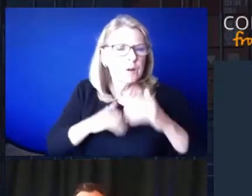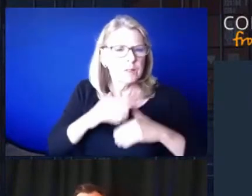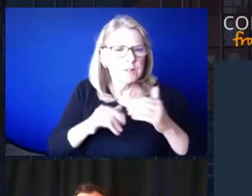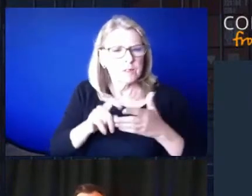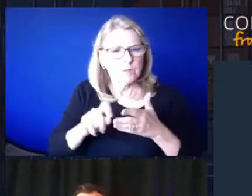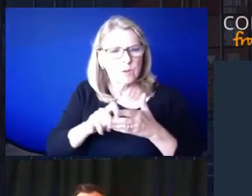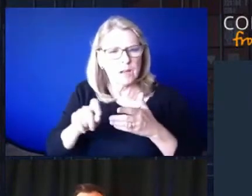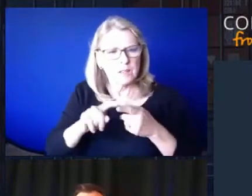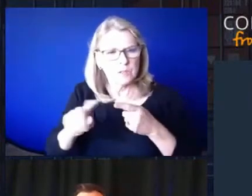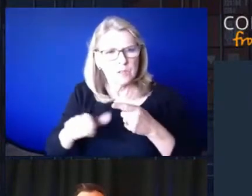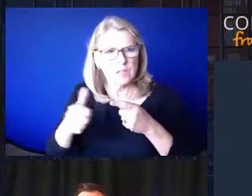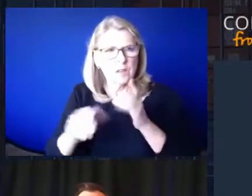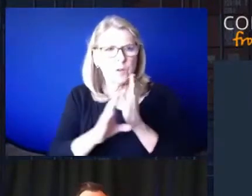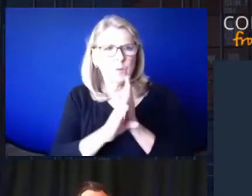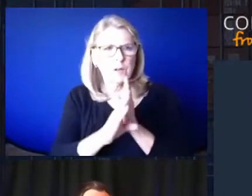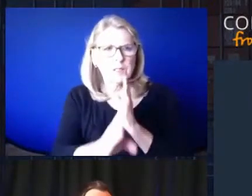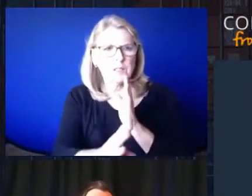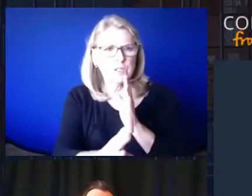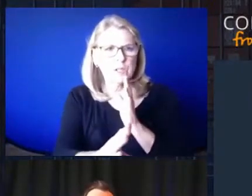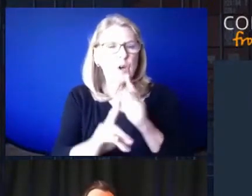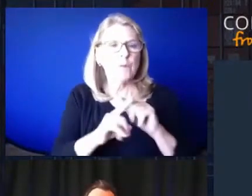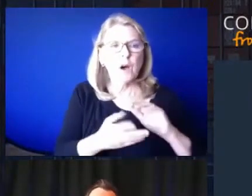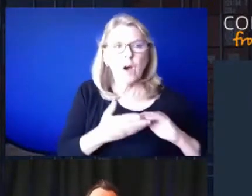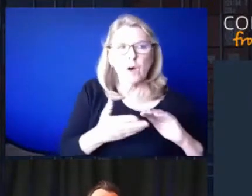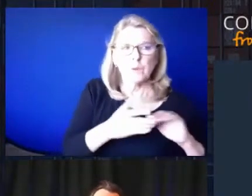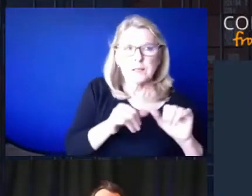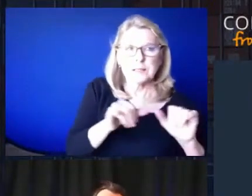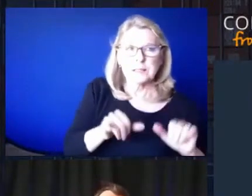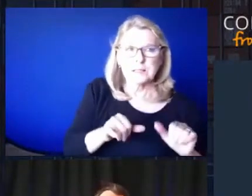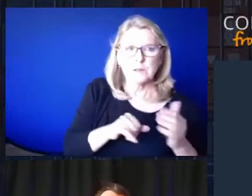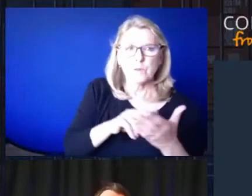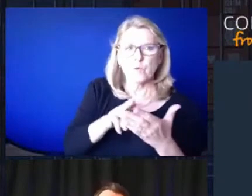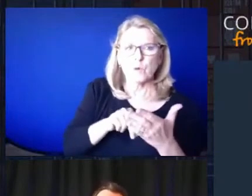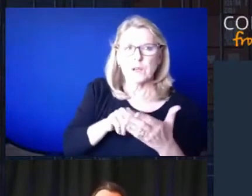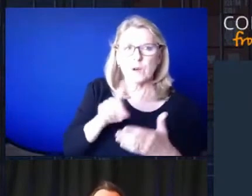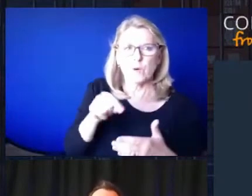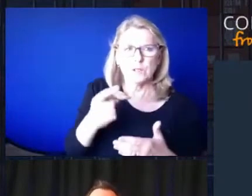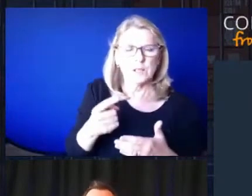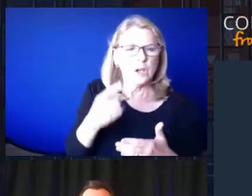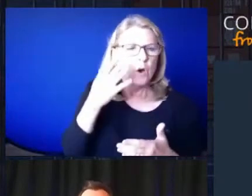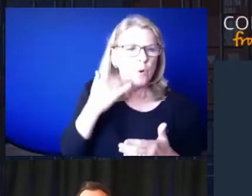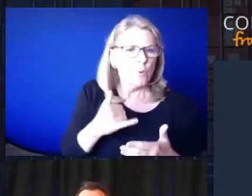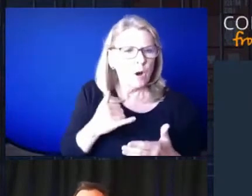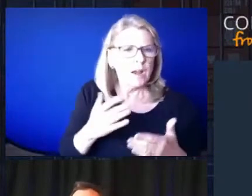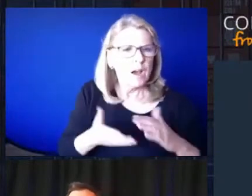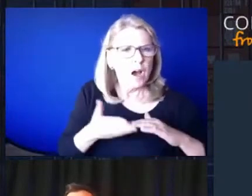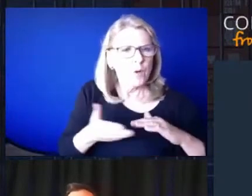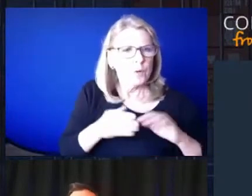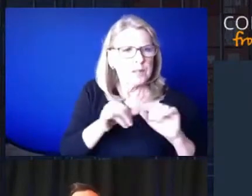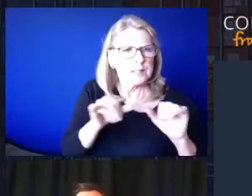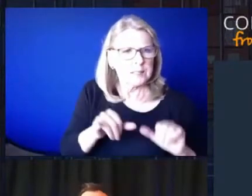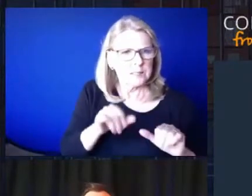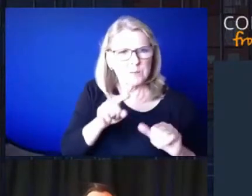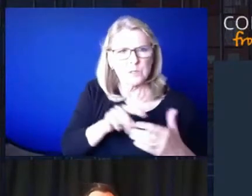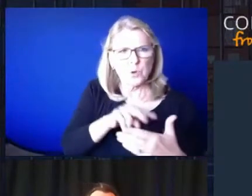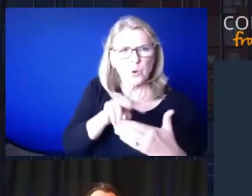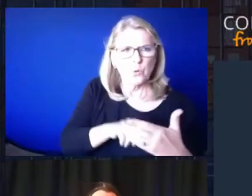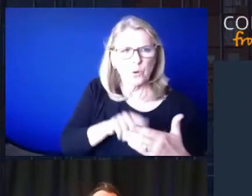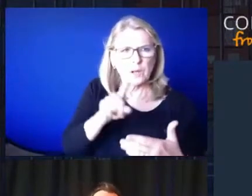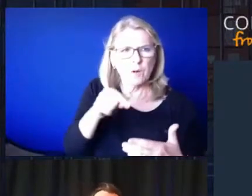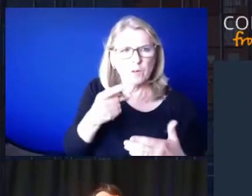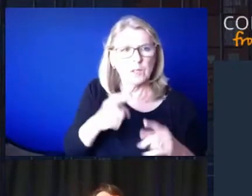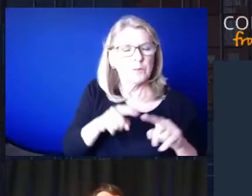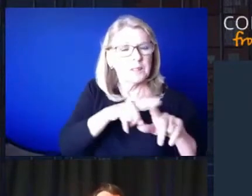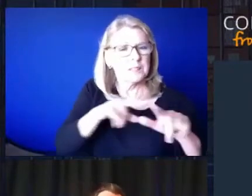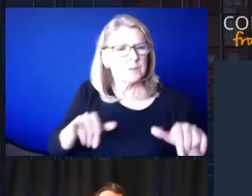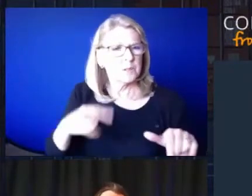operating system is read-only. Can you explain why we describe the operating system as read-only, but at the same time, we're doing in-place upgrades and actually writing